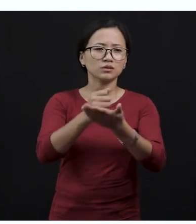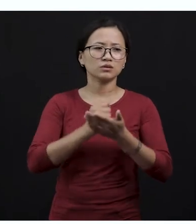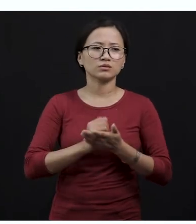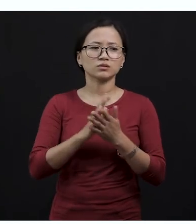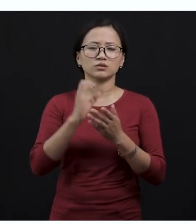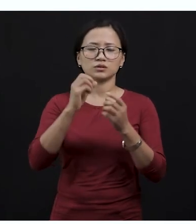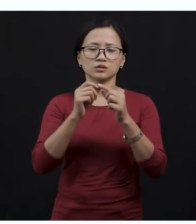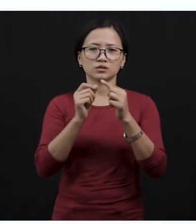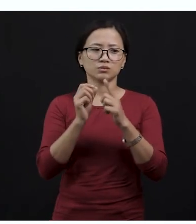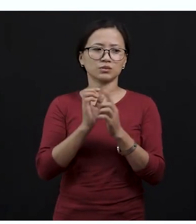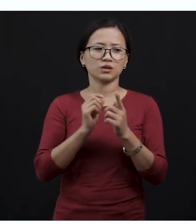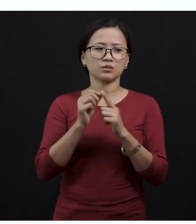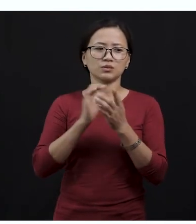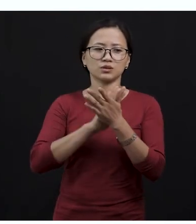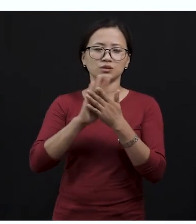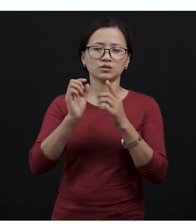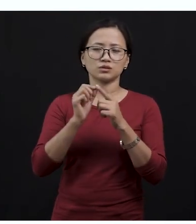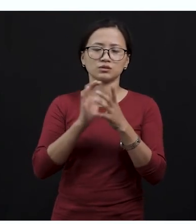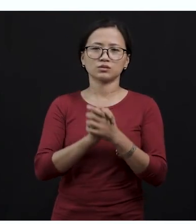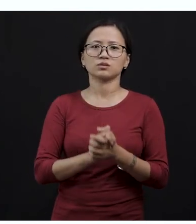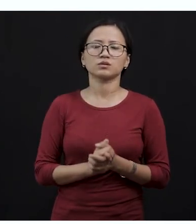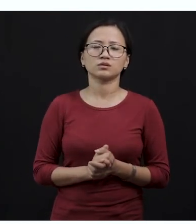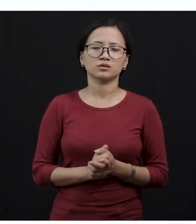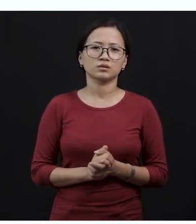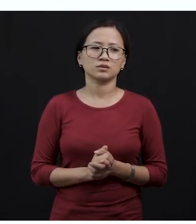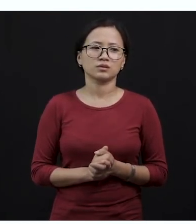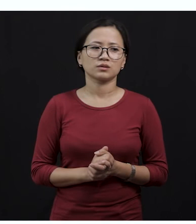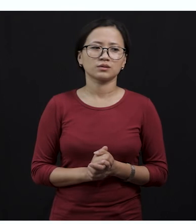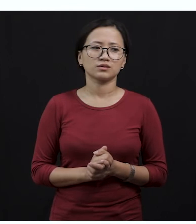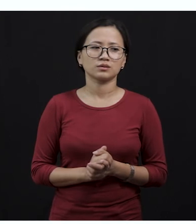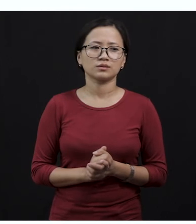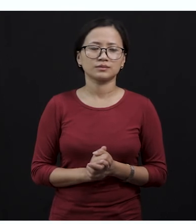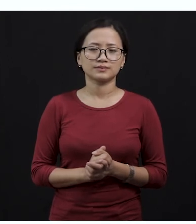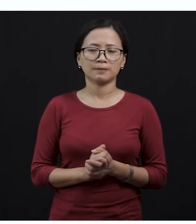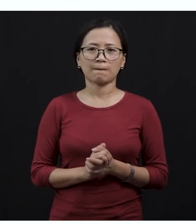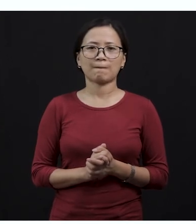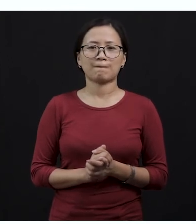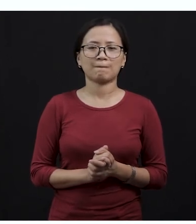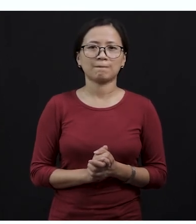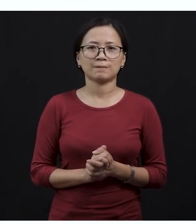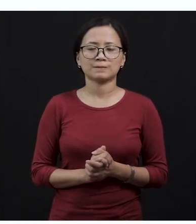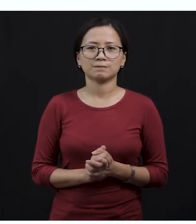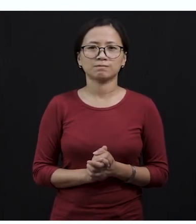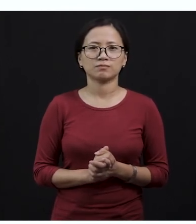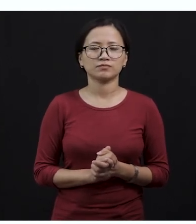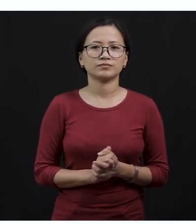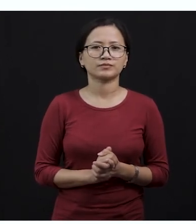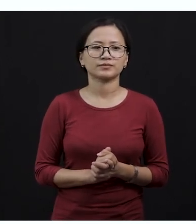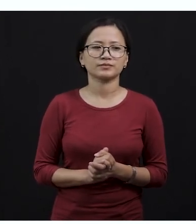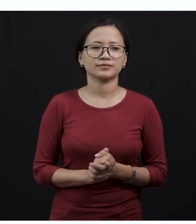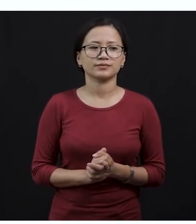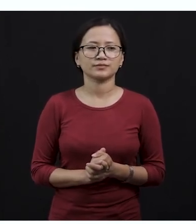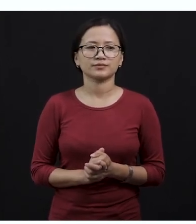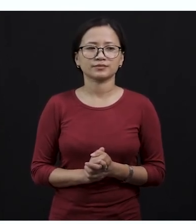move around and they catch their food with them, with the pseudopodia. All right. So the shape of the amoeba cell is like